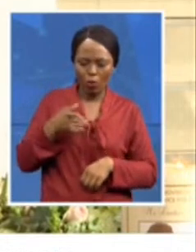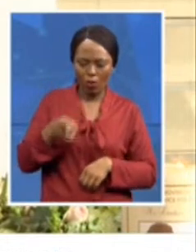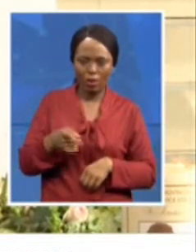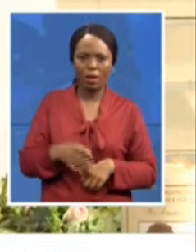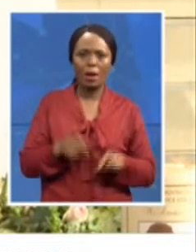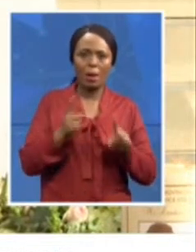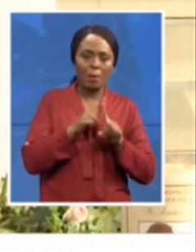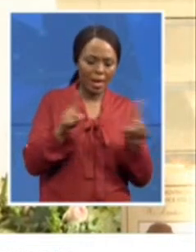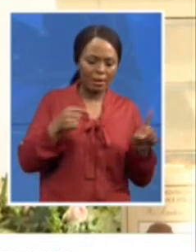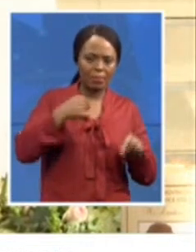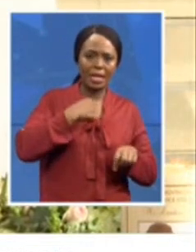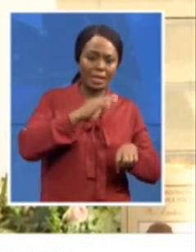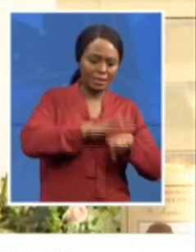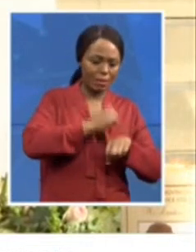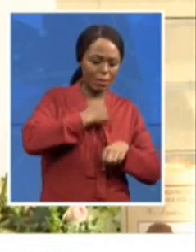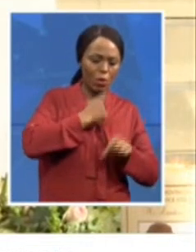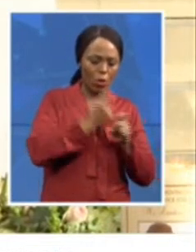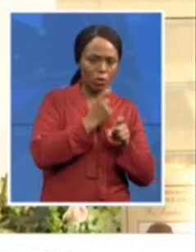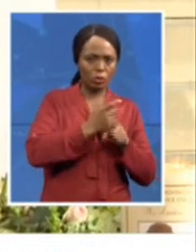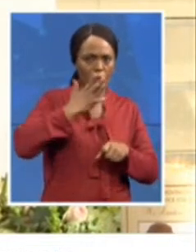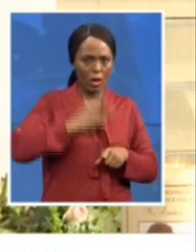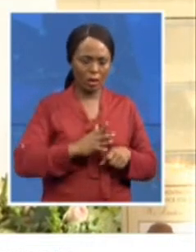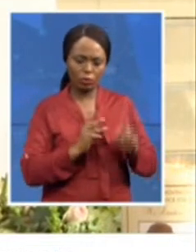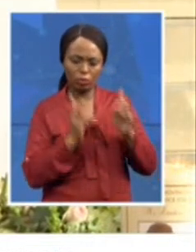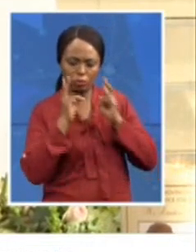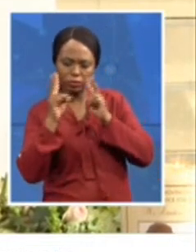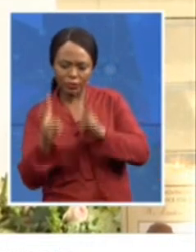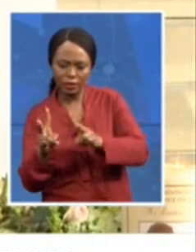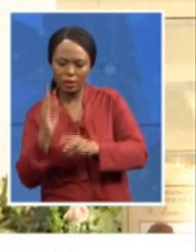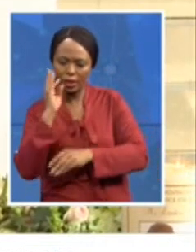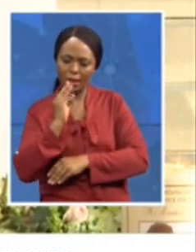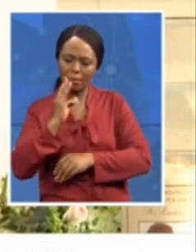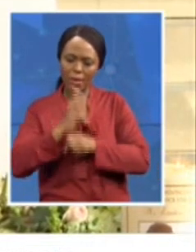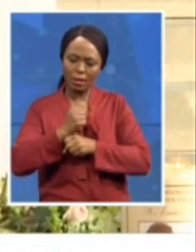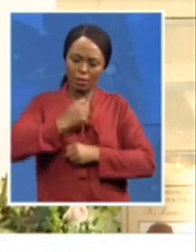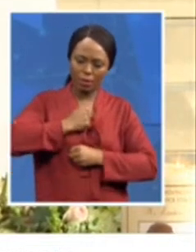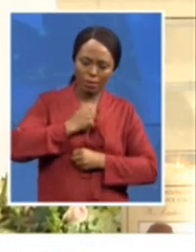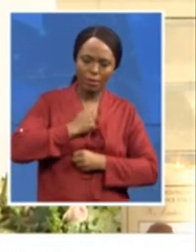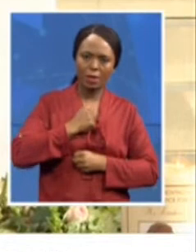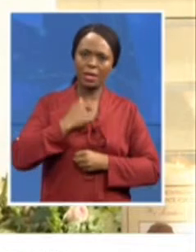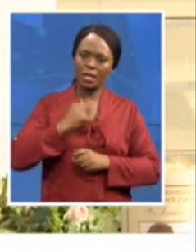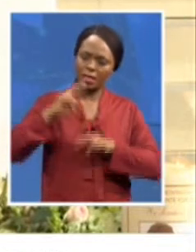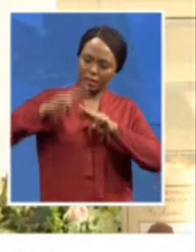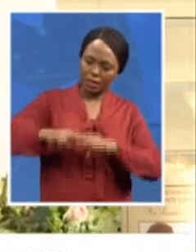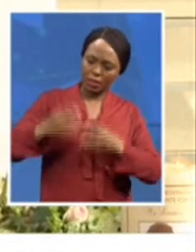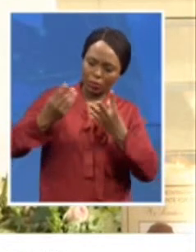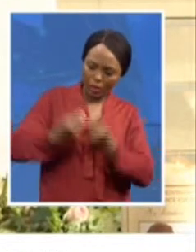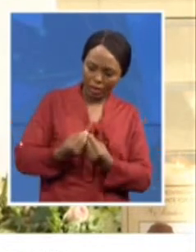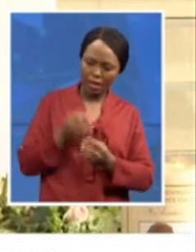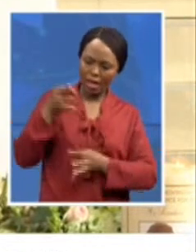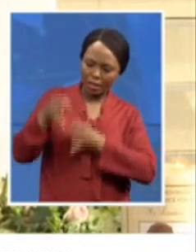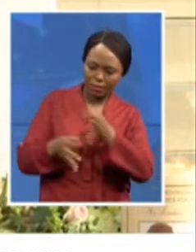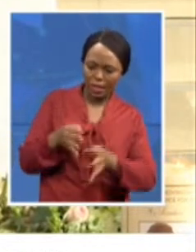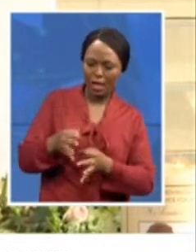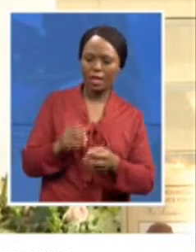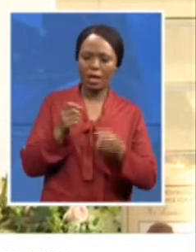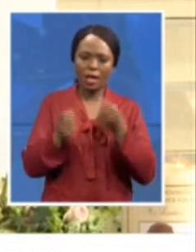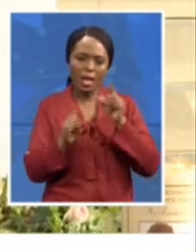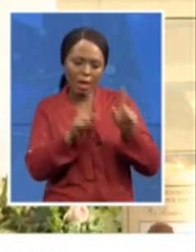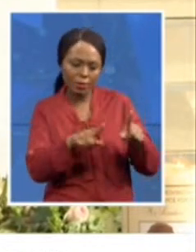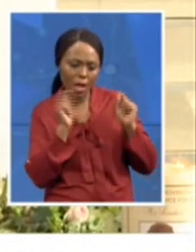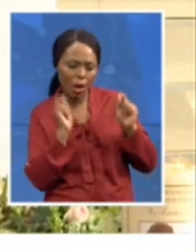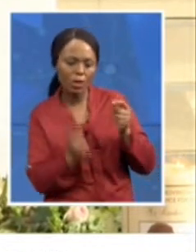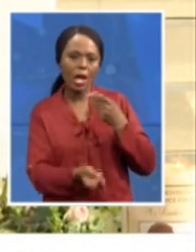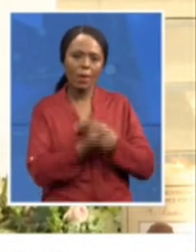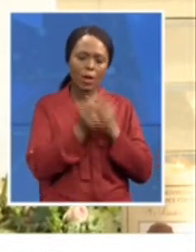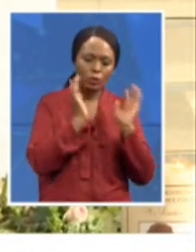I sat with her and spoke to her in length about everything that was going on in Cape Town, about how university was, about how my